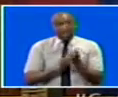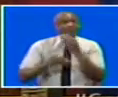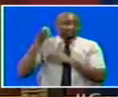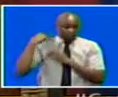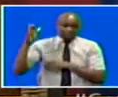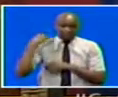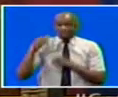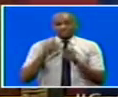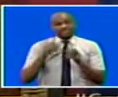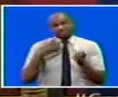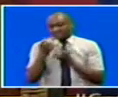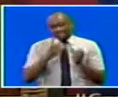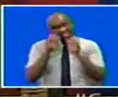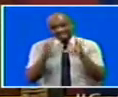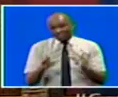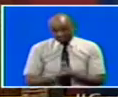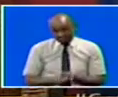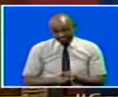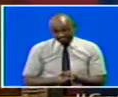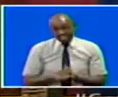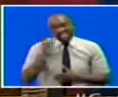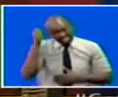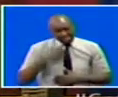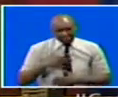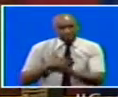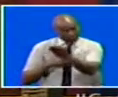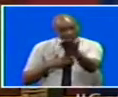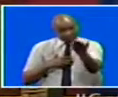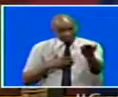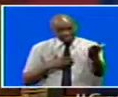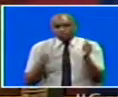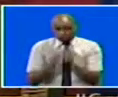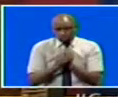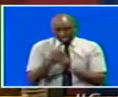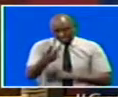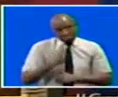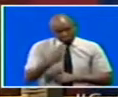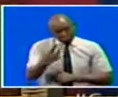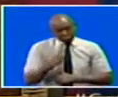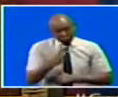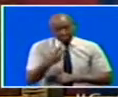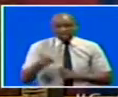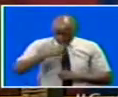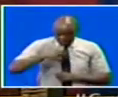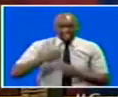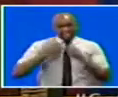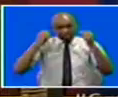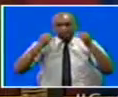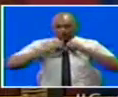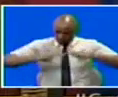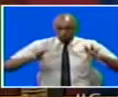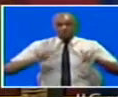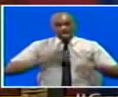sleepy towns. Fellow Kenyans, together we are champions of